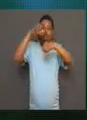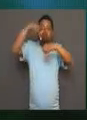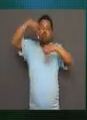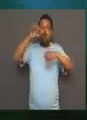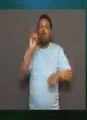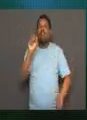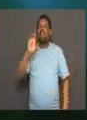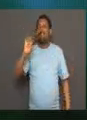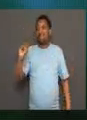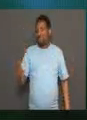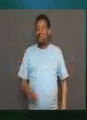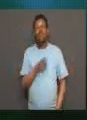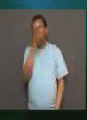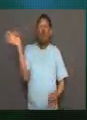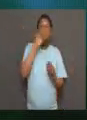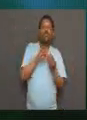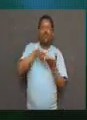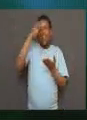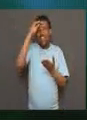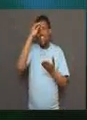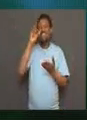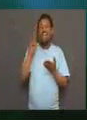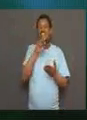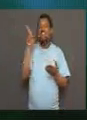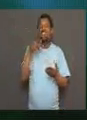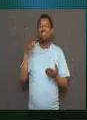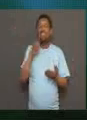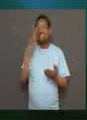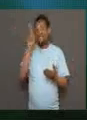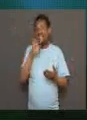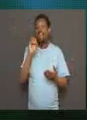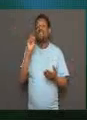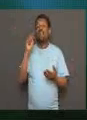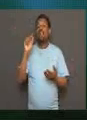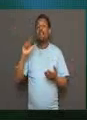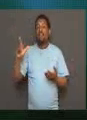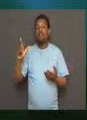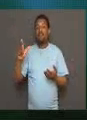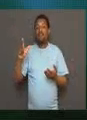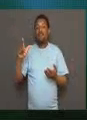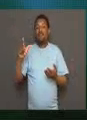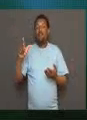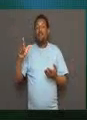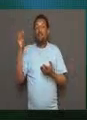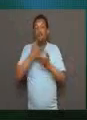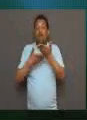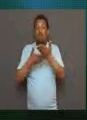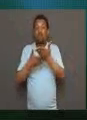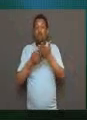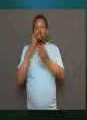of the poles. You also learned that zenithal map